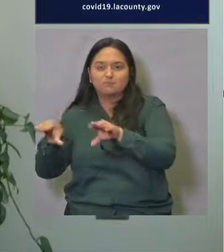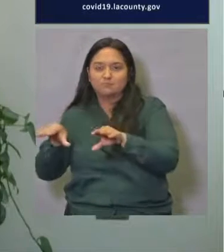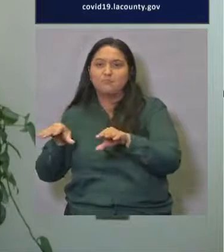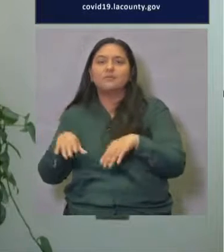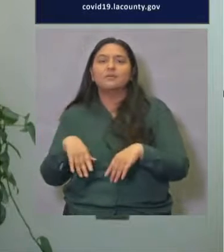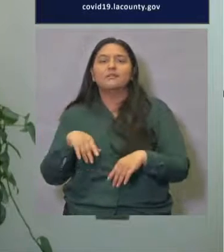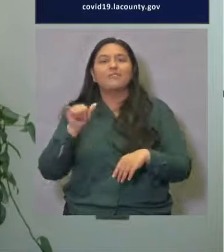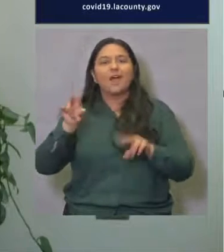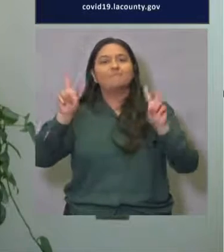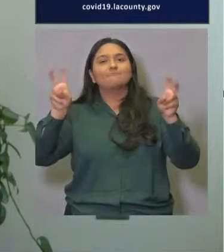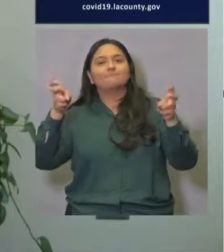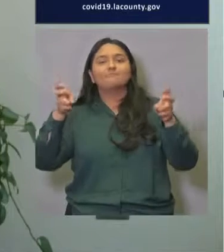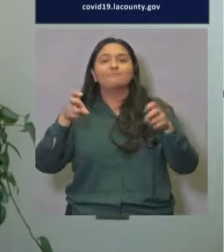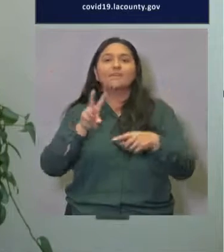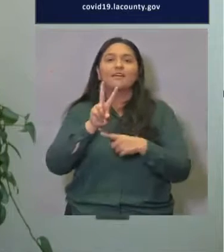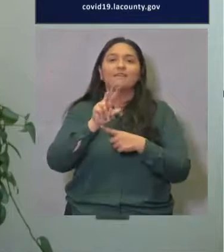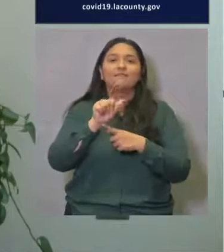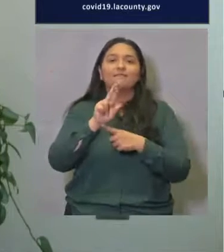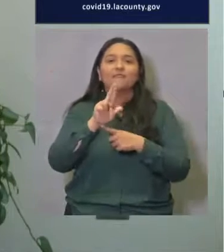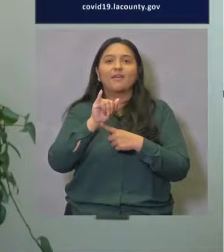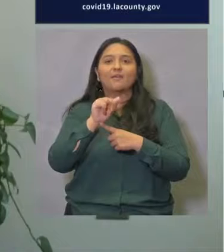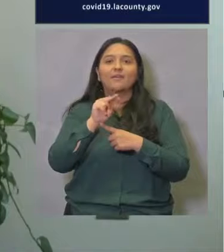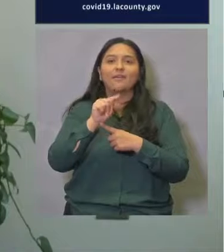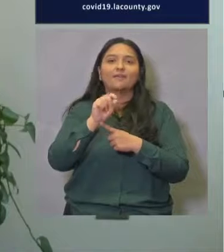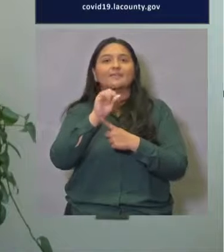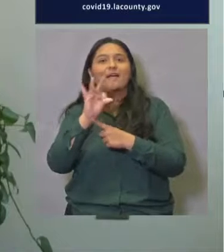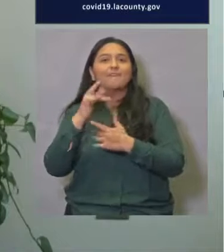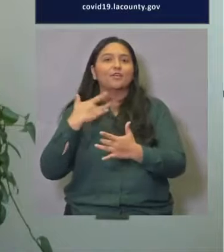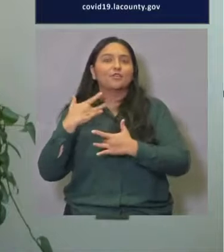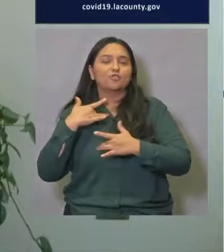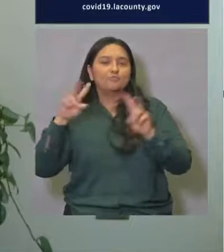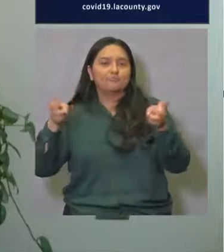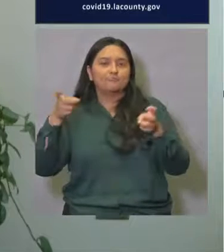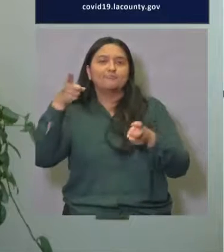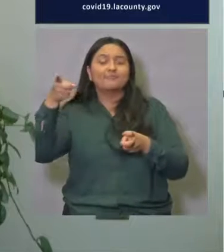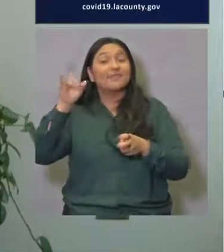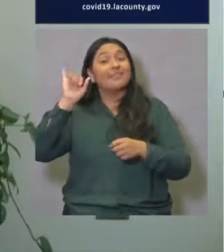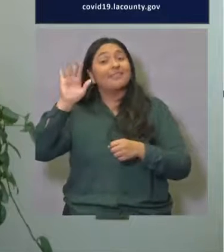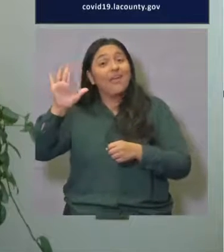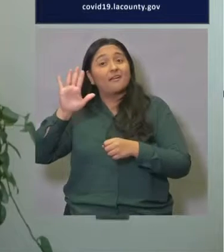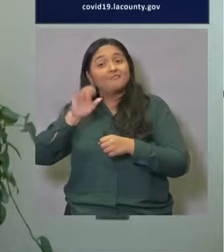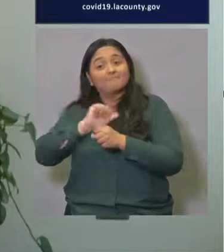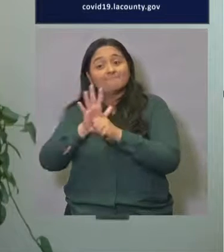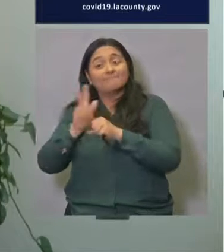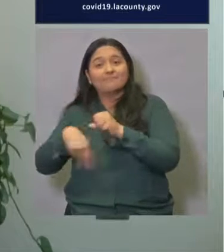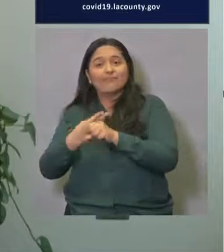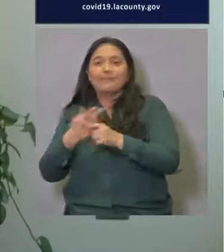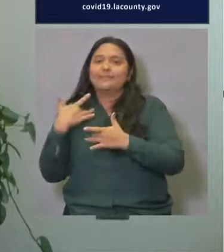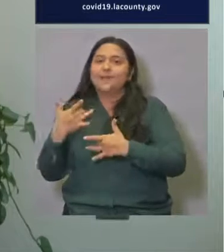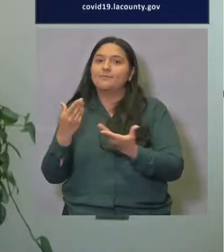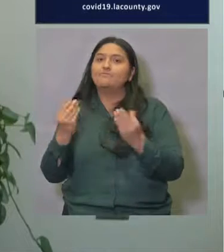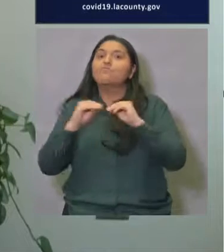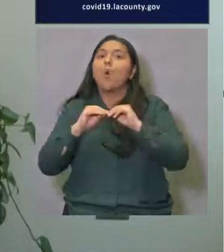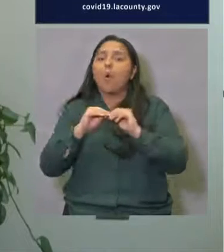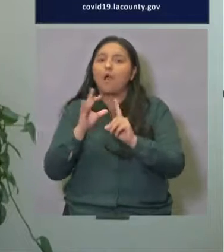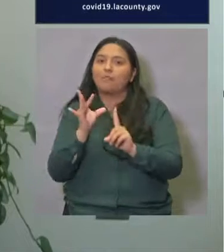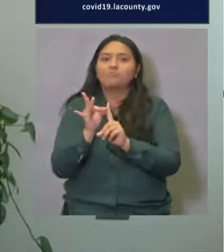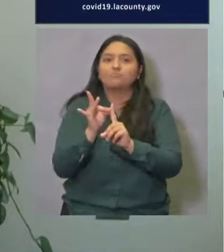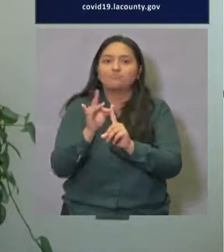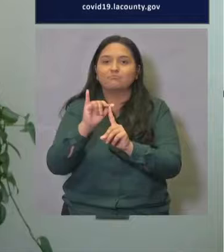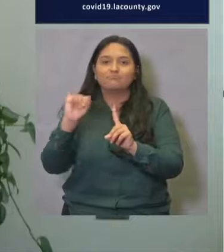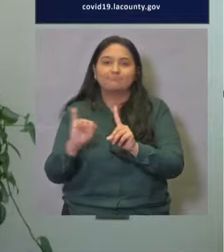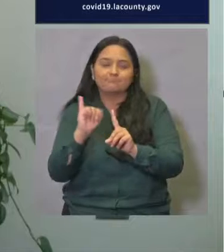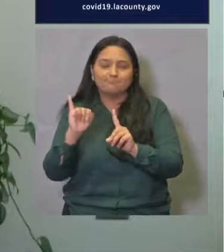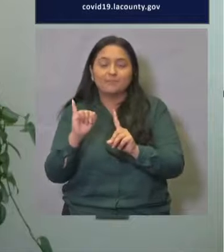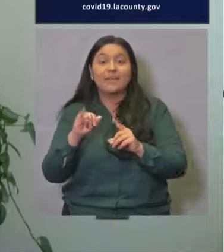of concern because it's been established that it is likely to be more infectious. And we saw a slight decrease in our